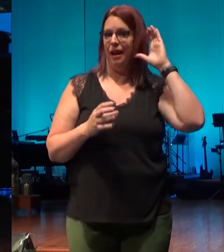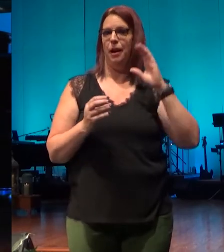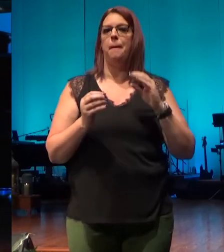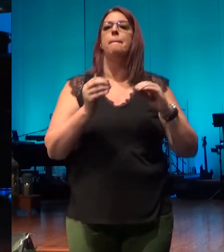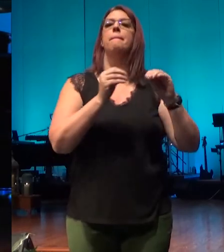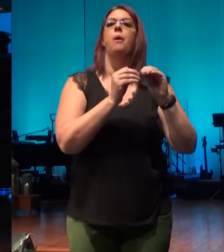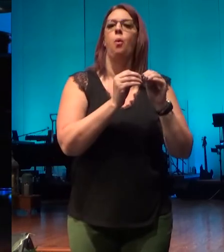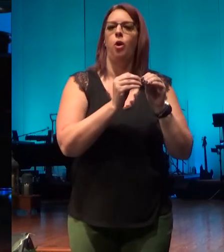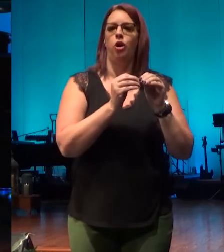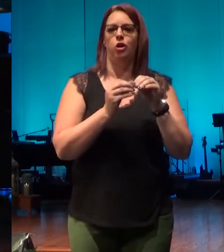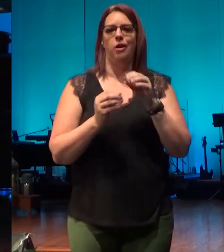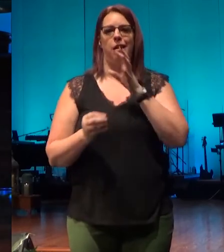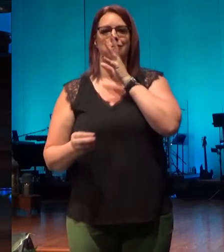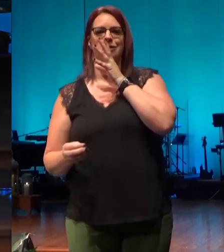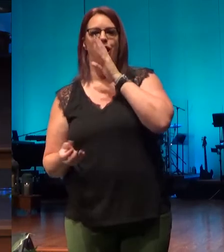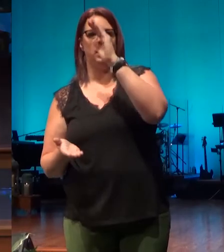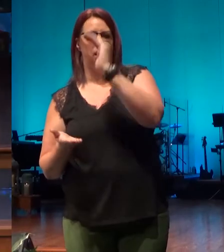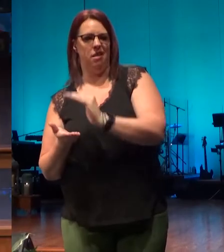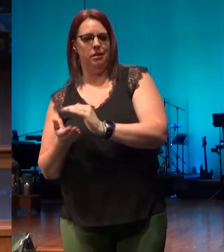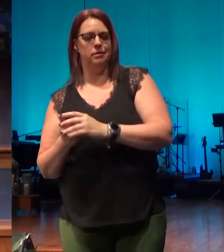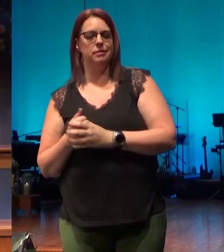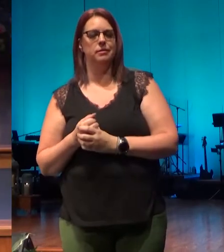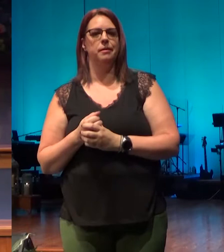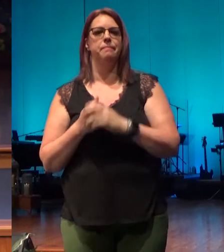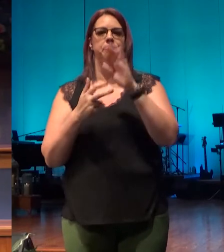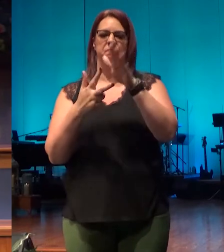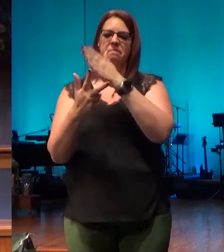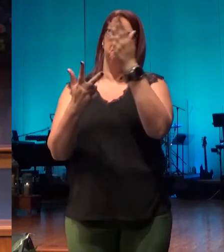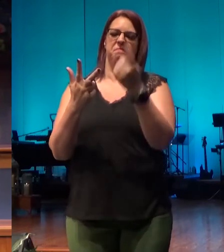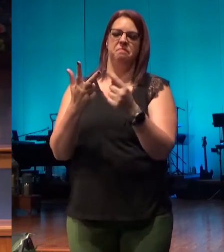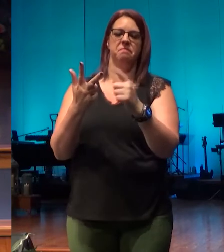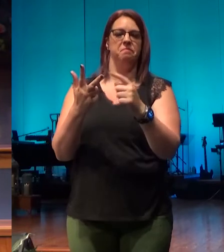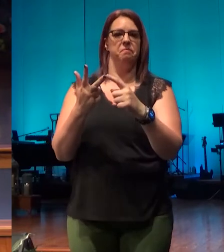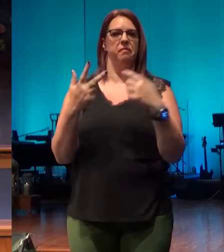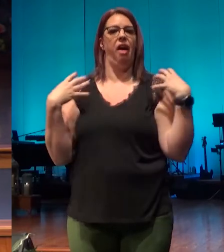less. The next one is healthy evaluation.